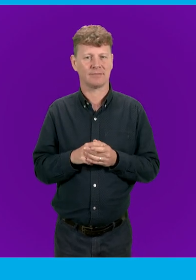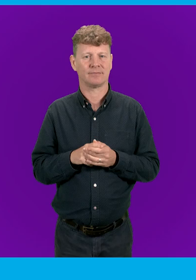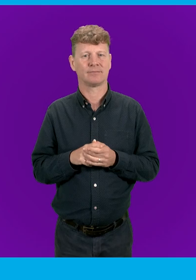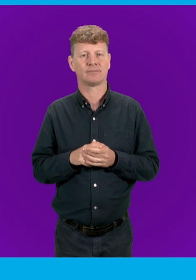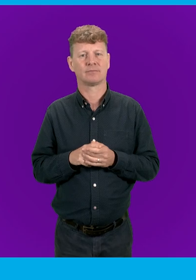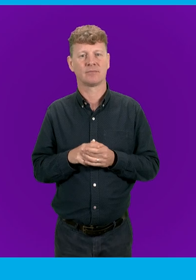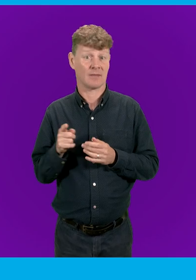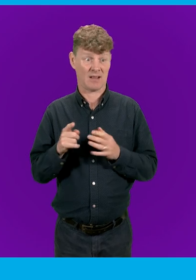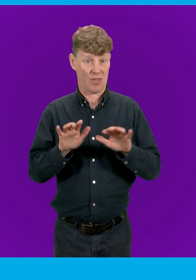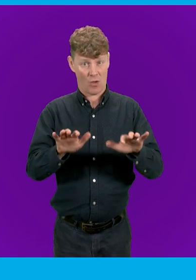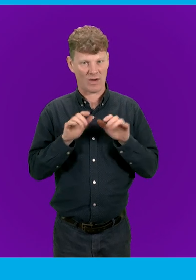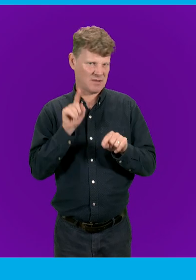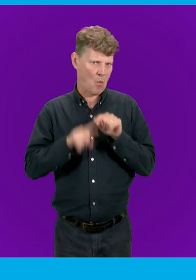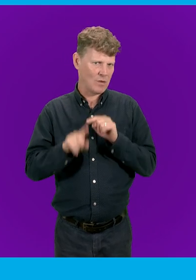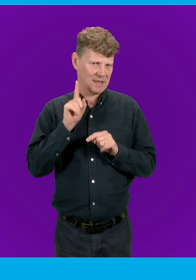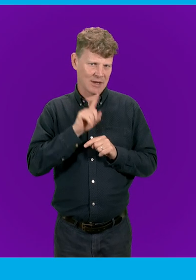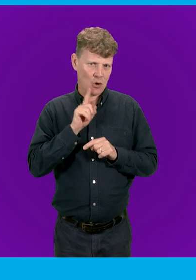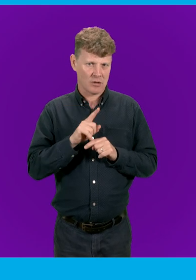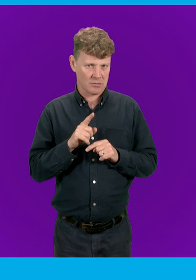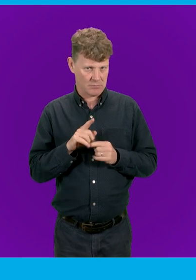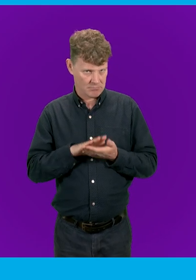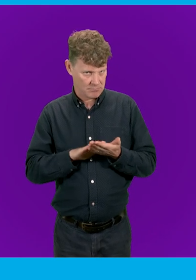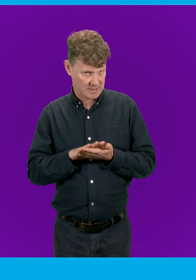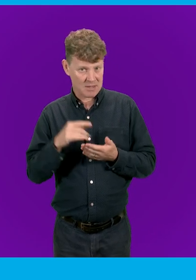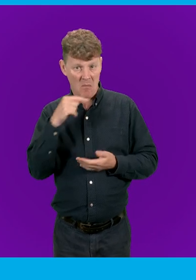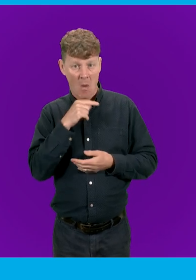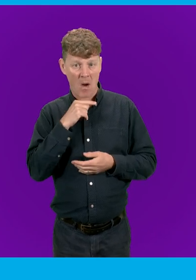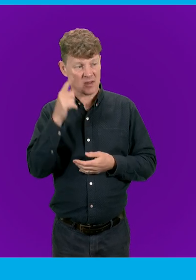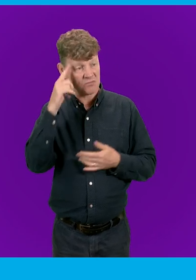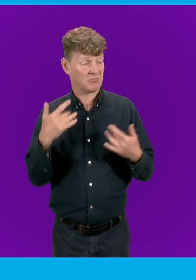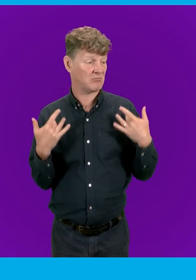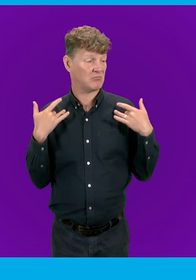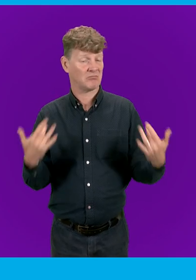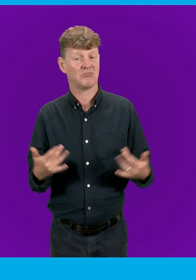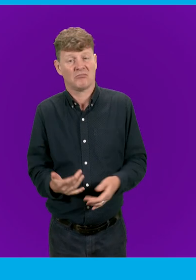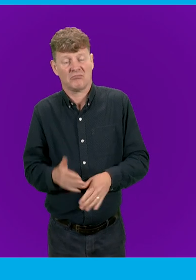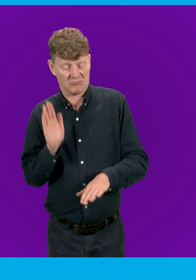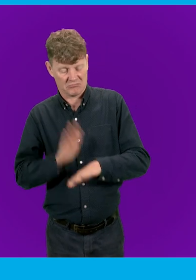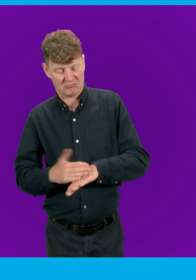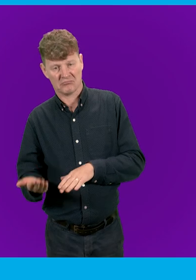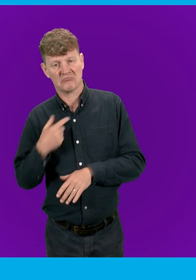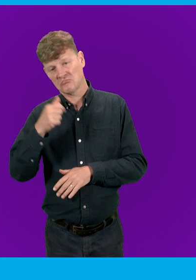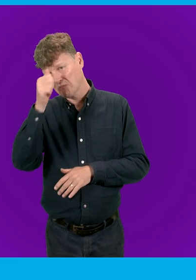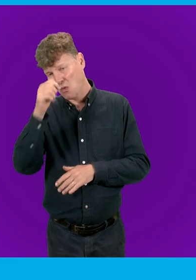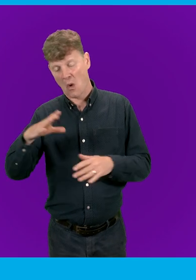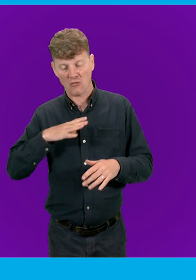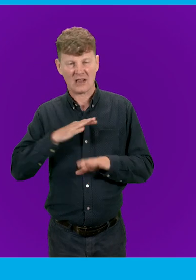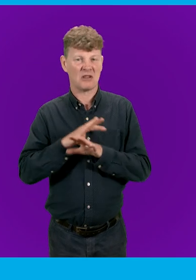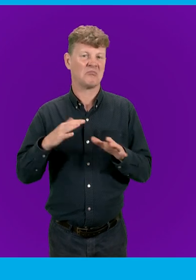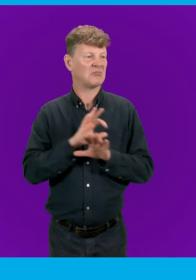largely female, are boys not here because they don't think it affects them or because they think that they already know this stuff?